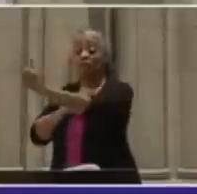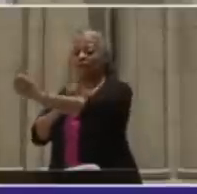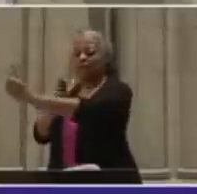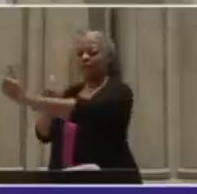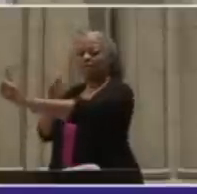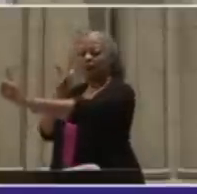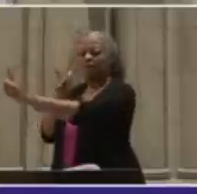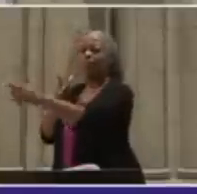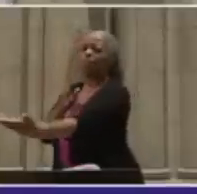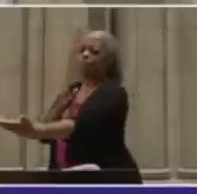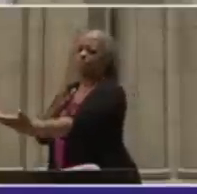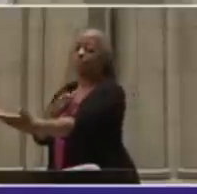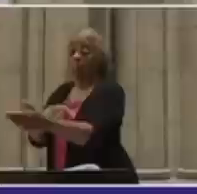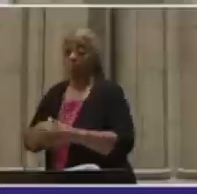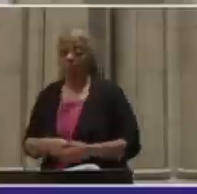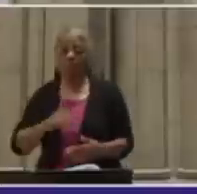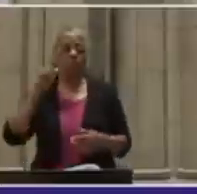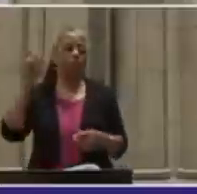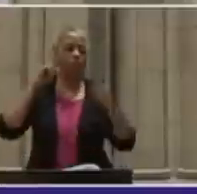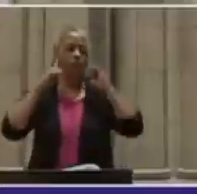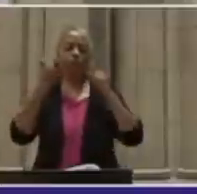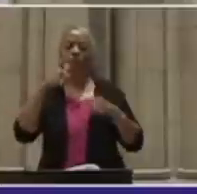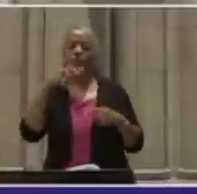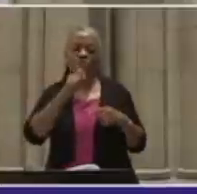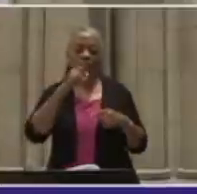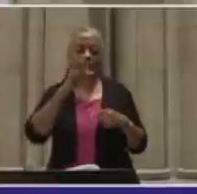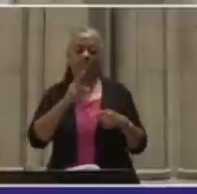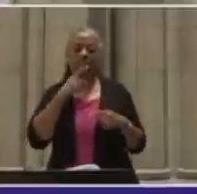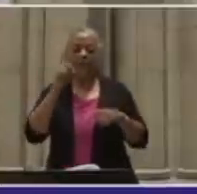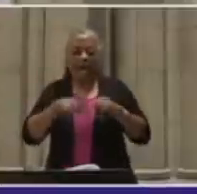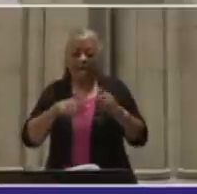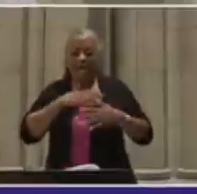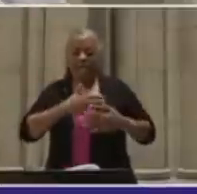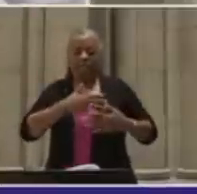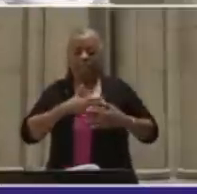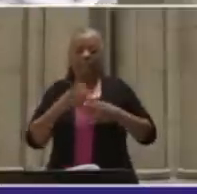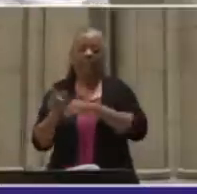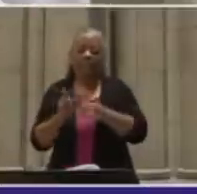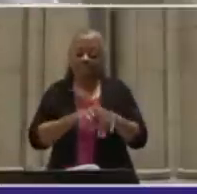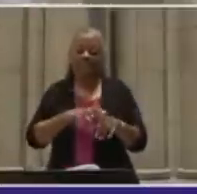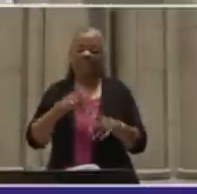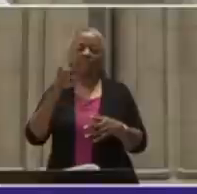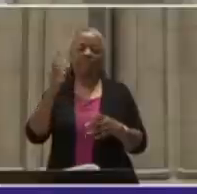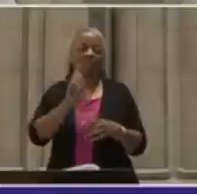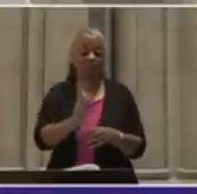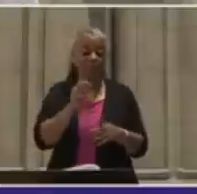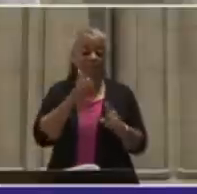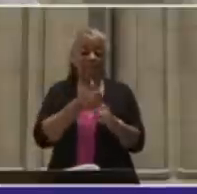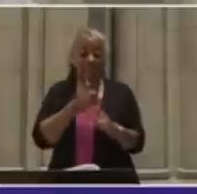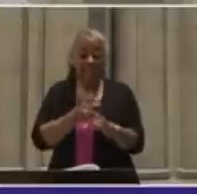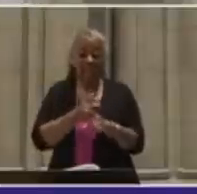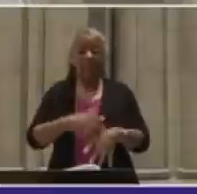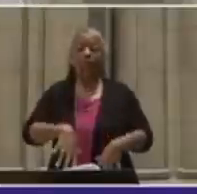police. And when we all heard George Floyd say, "I can't breathe," it is as if the democracy itself took a